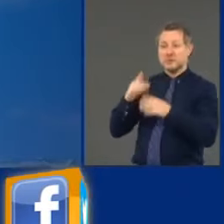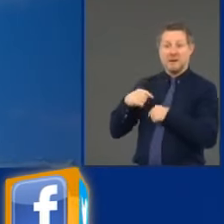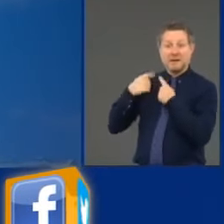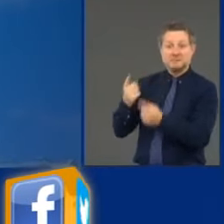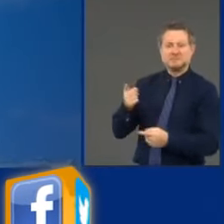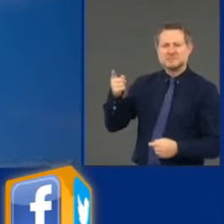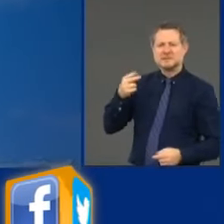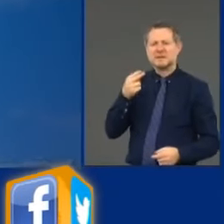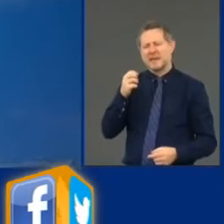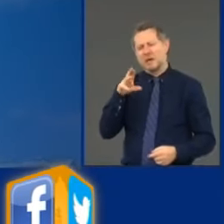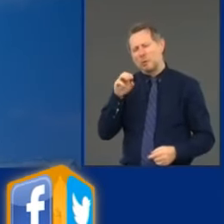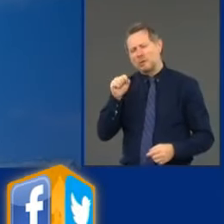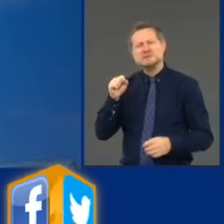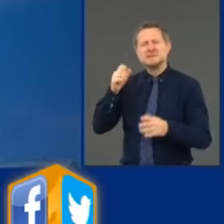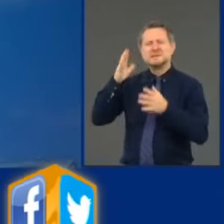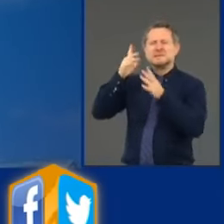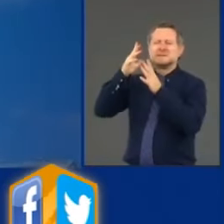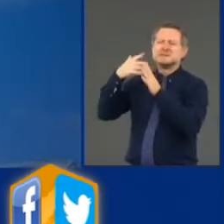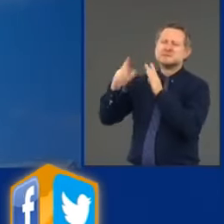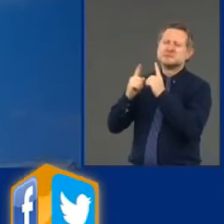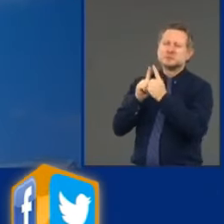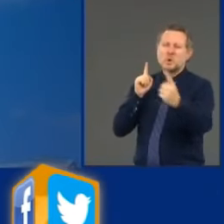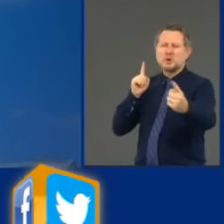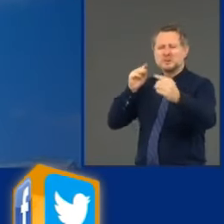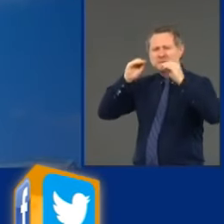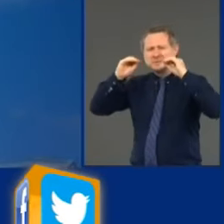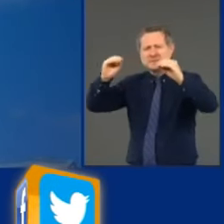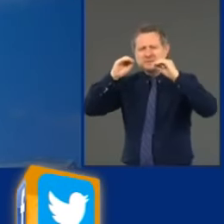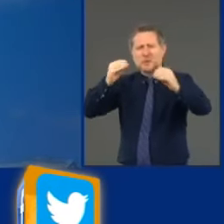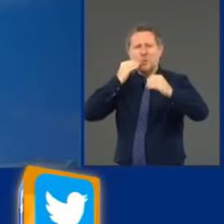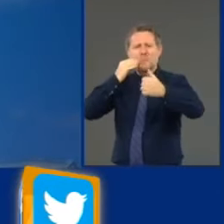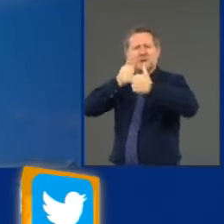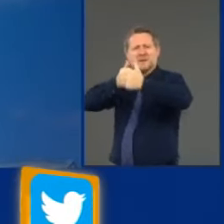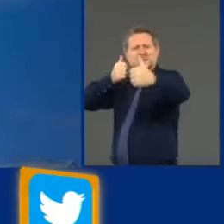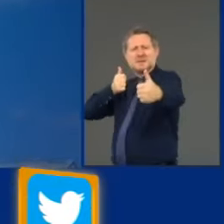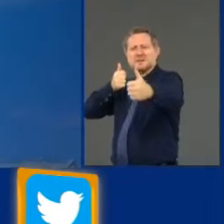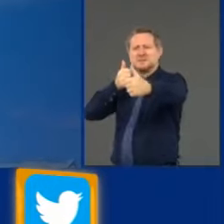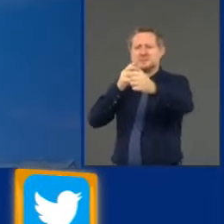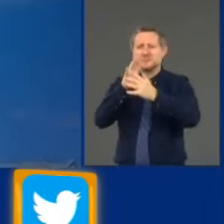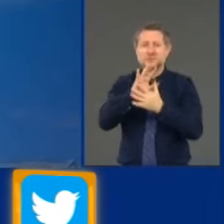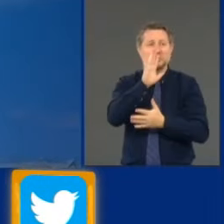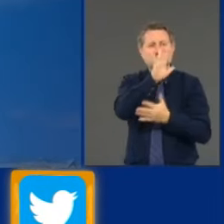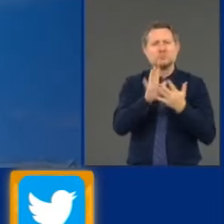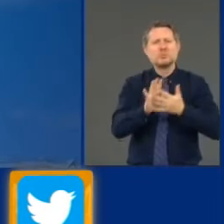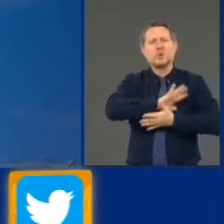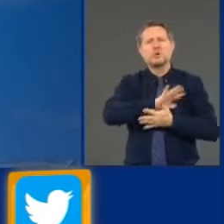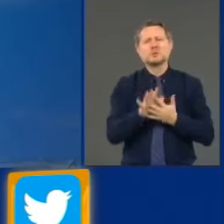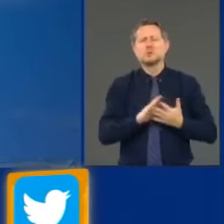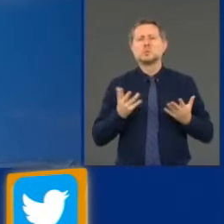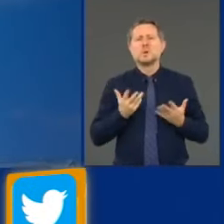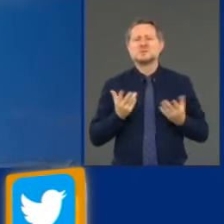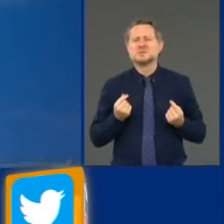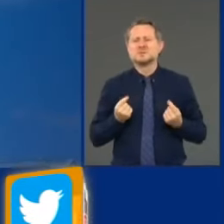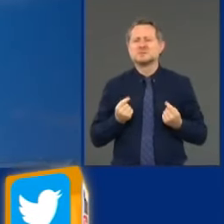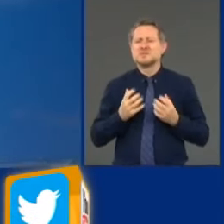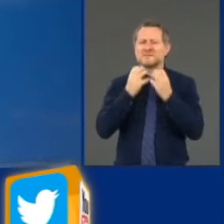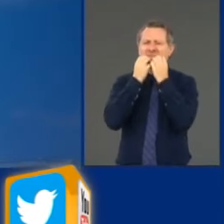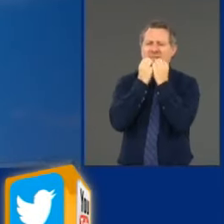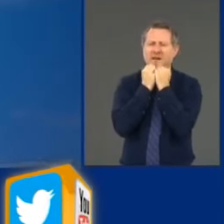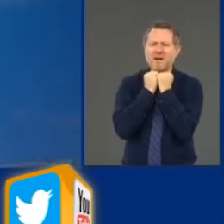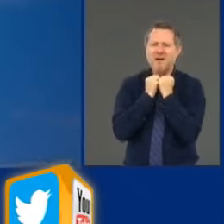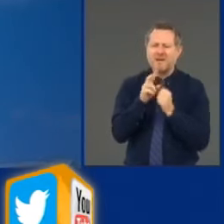etc. It's about priorities. It's about values. And I understand the